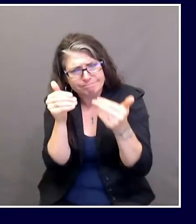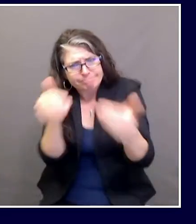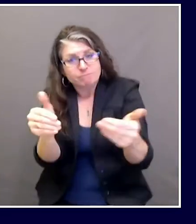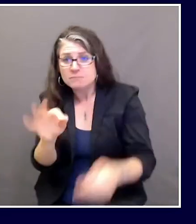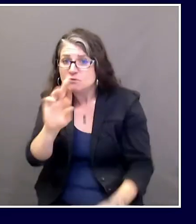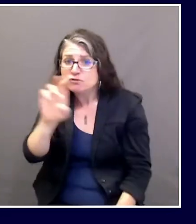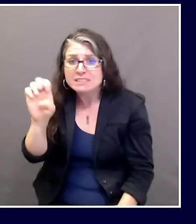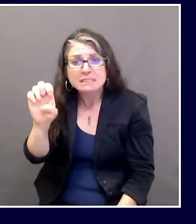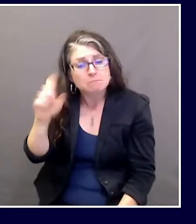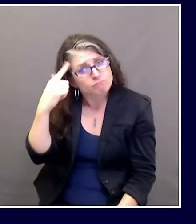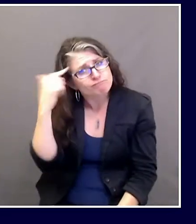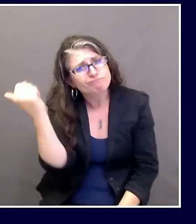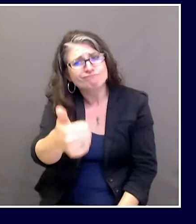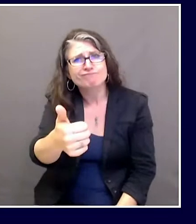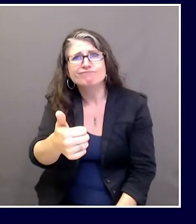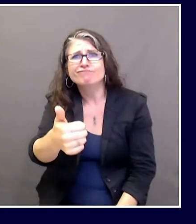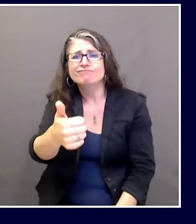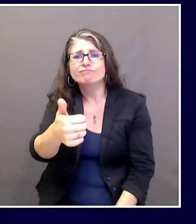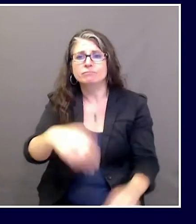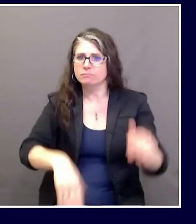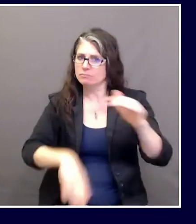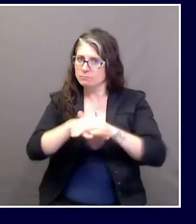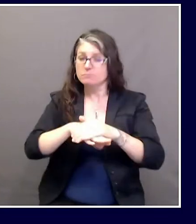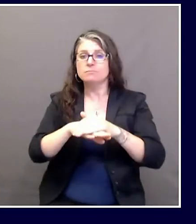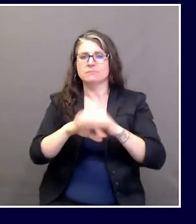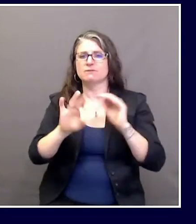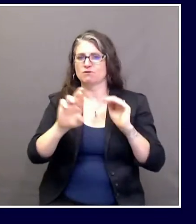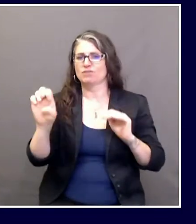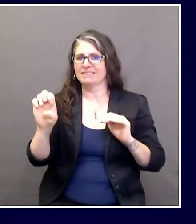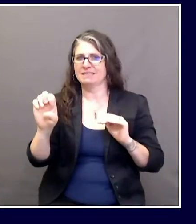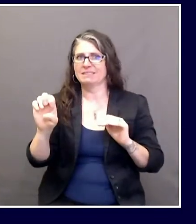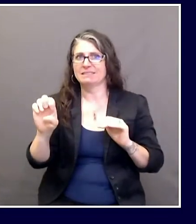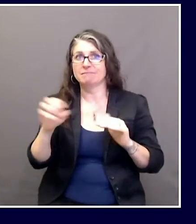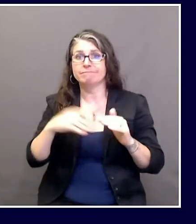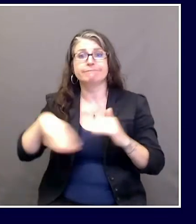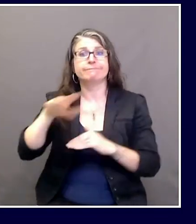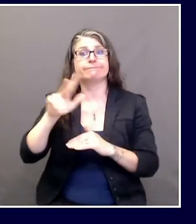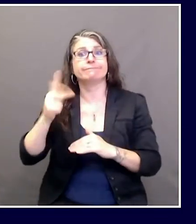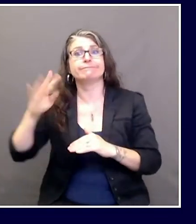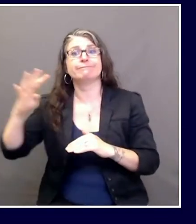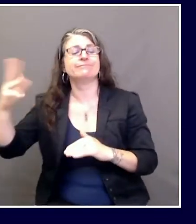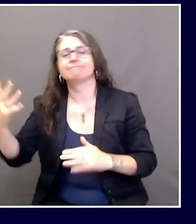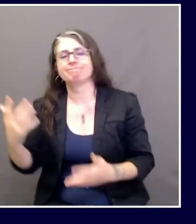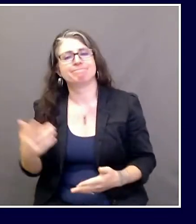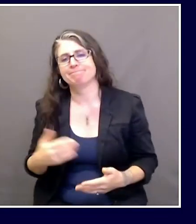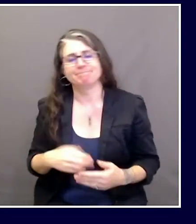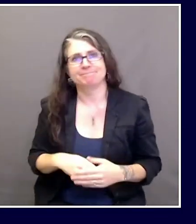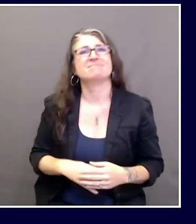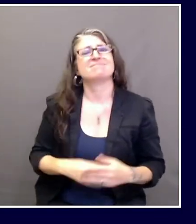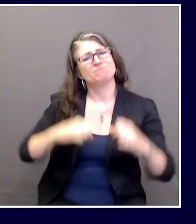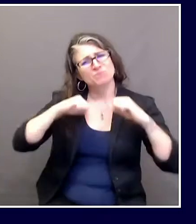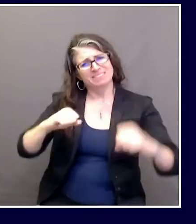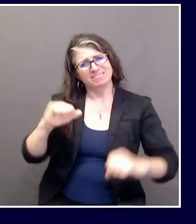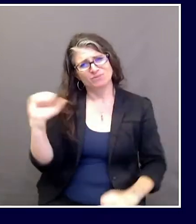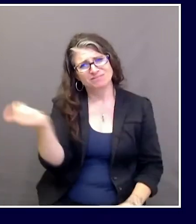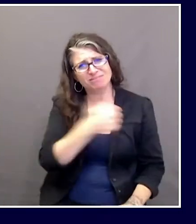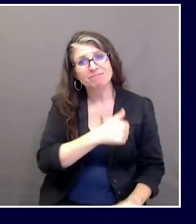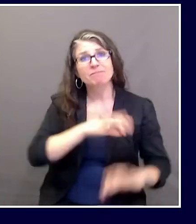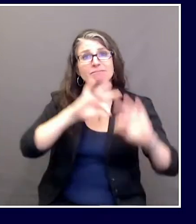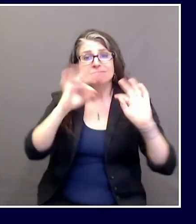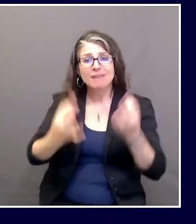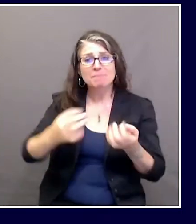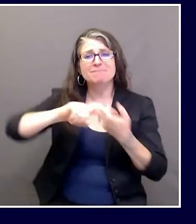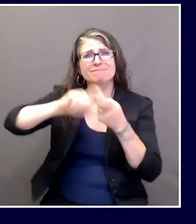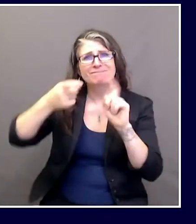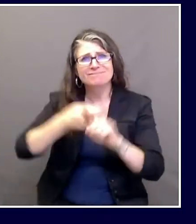you to isolate, protecting yourself and your family. So we urge people who have not yet been fully vaccinated, don't wait. If you have symptoms or think you're at